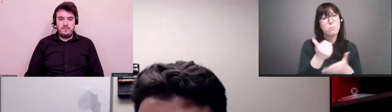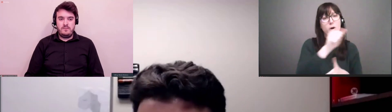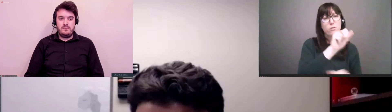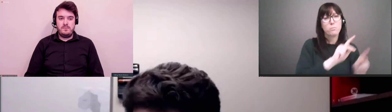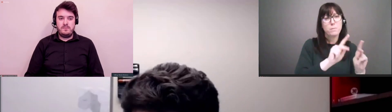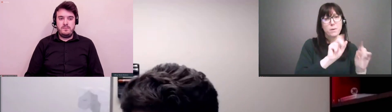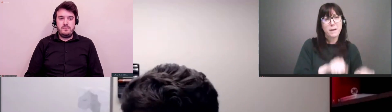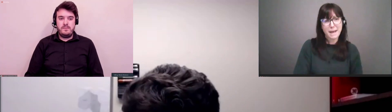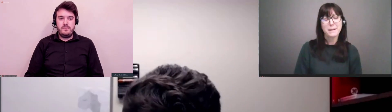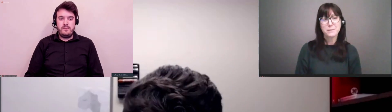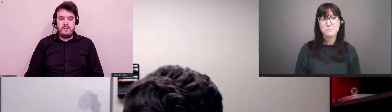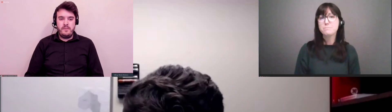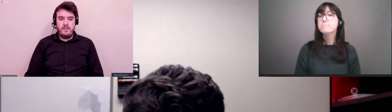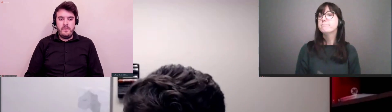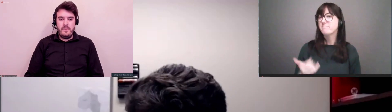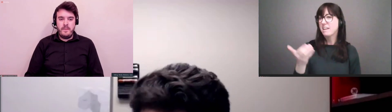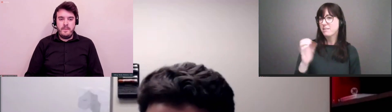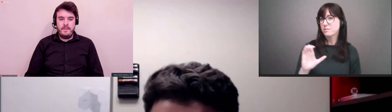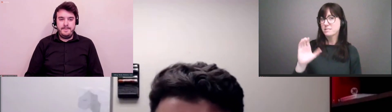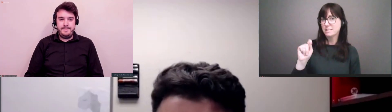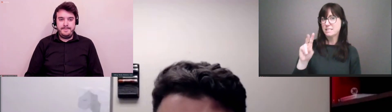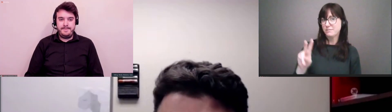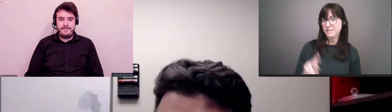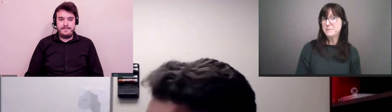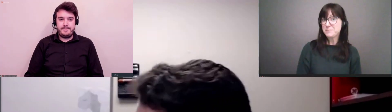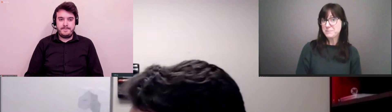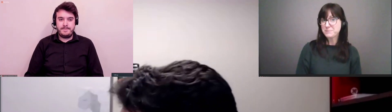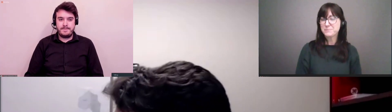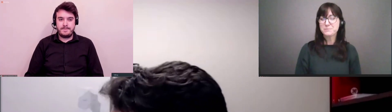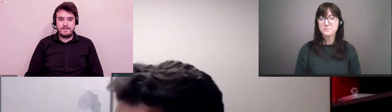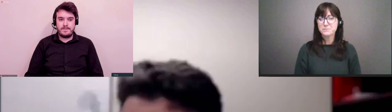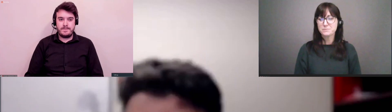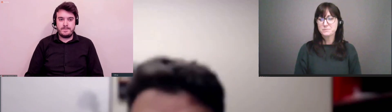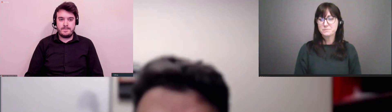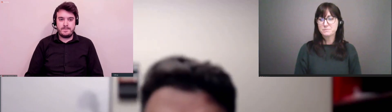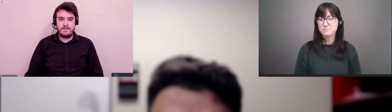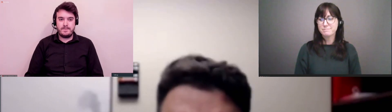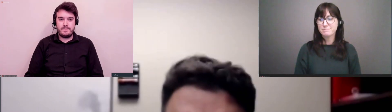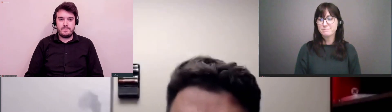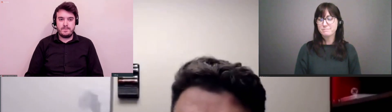Great. Let's go over now to CTV Thank for you. the next question.